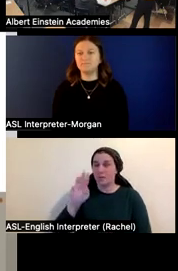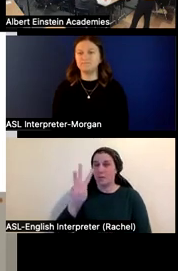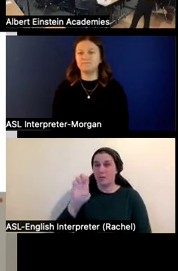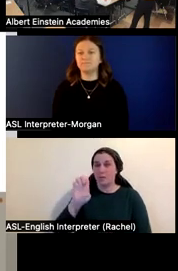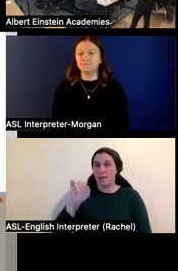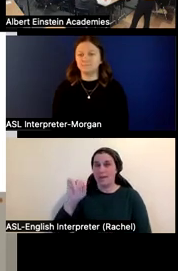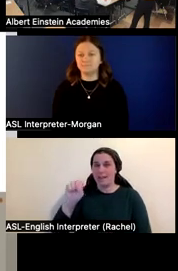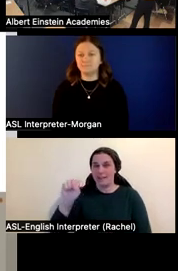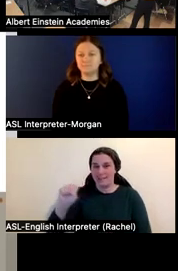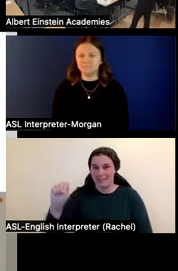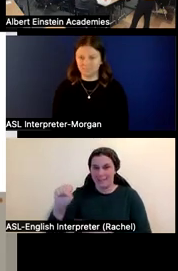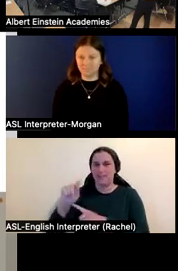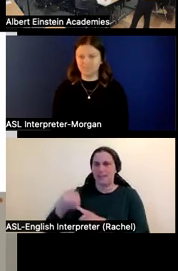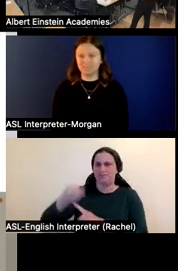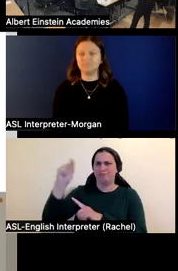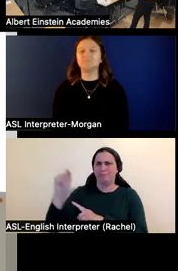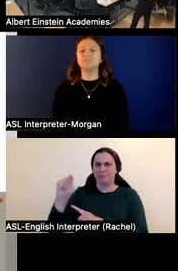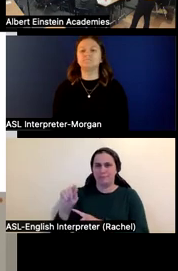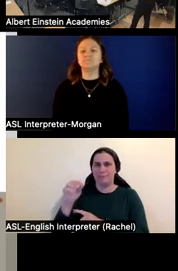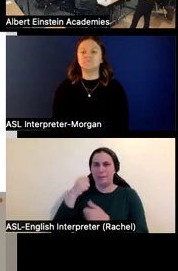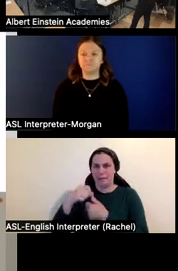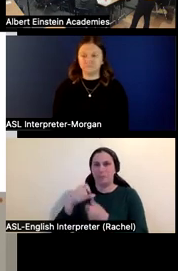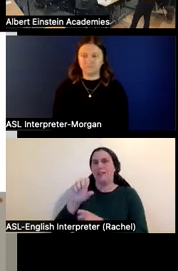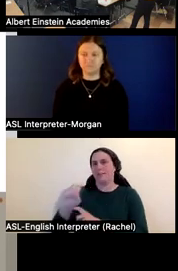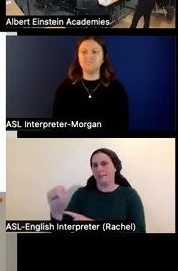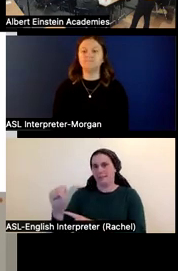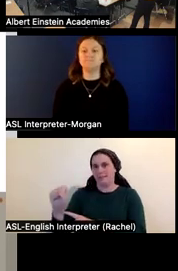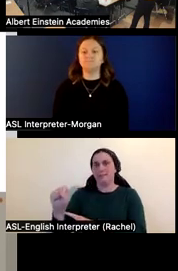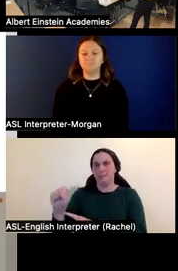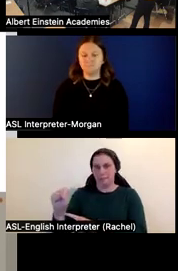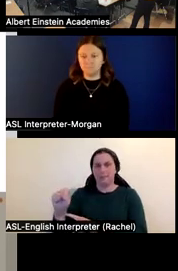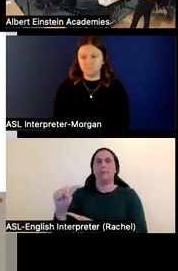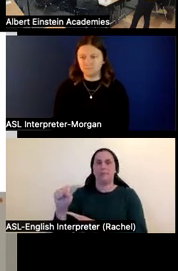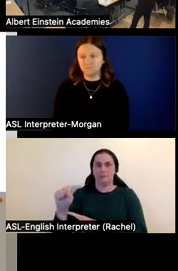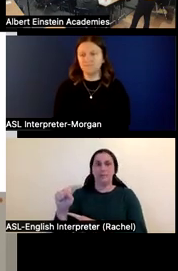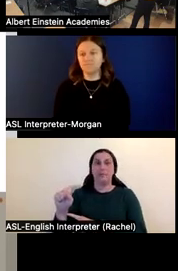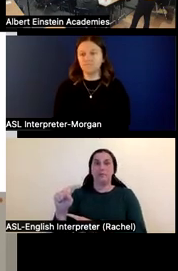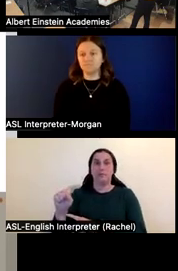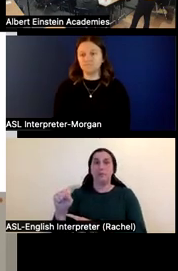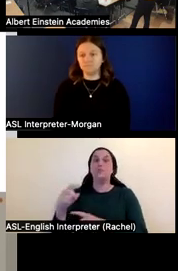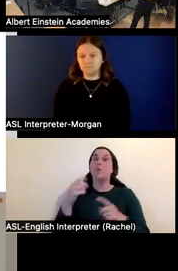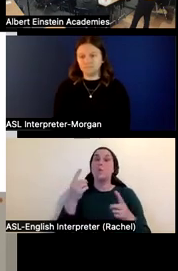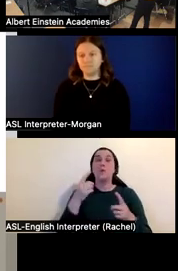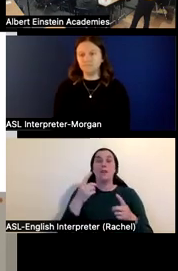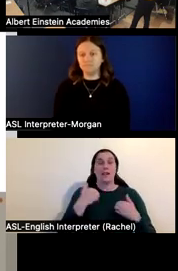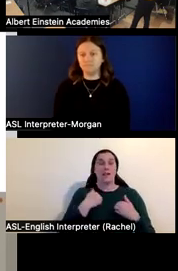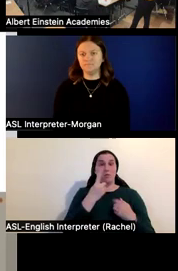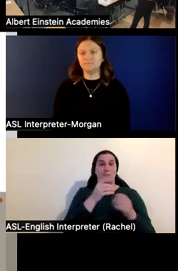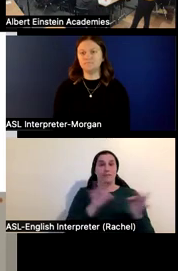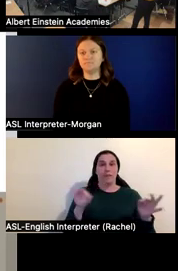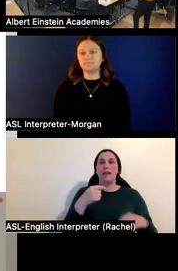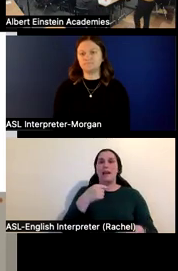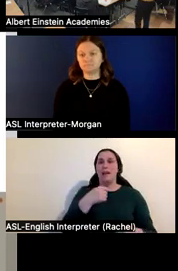Weiss. Weiss. What it also is, I know, it's the same, ich weiß. So this is where your